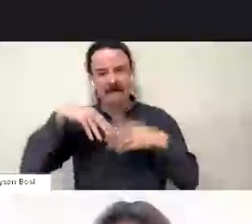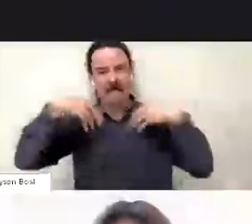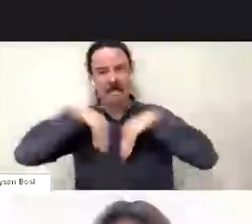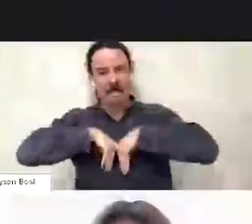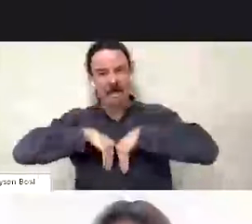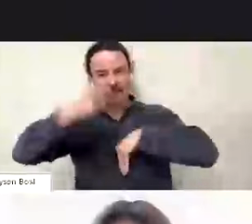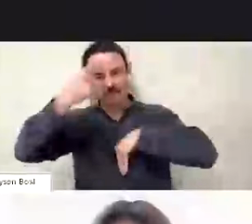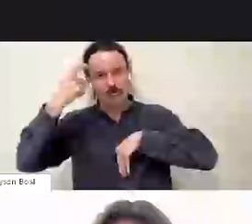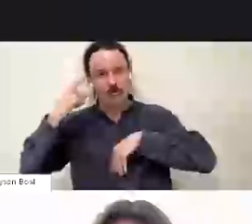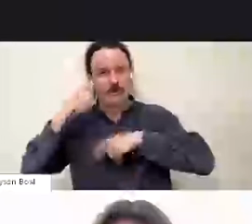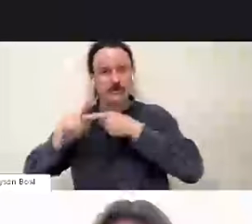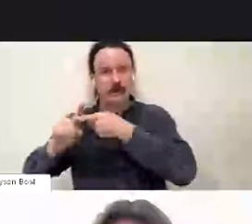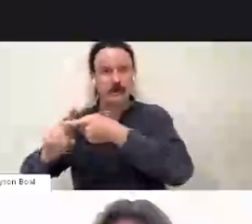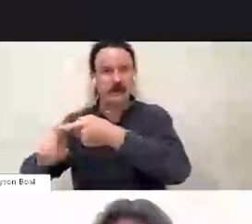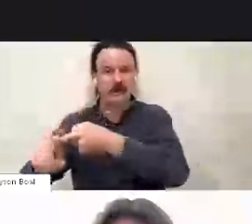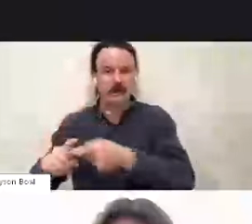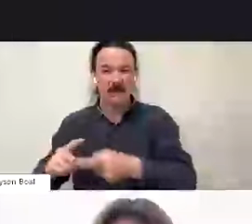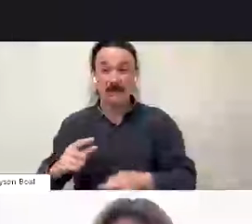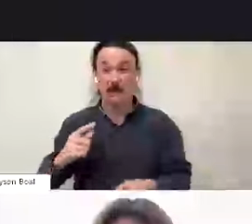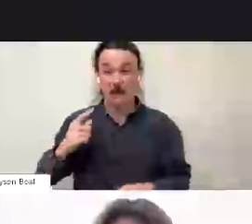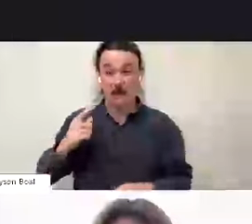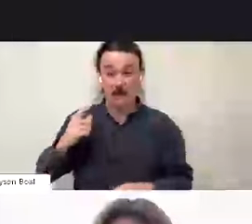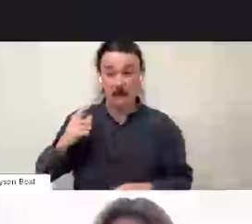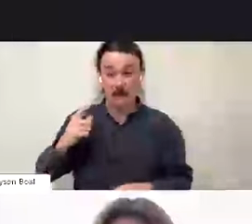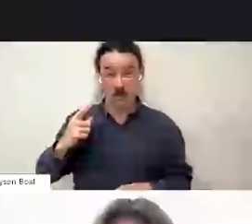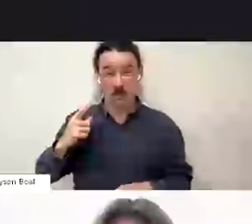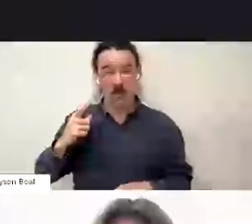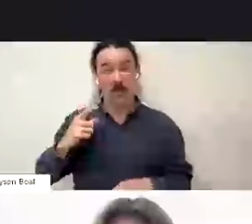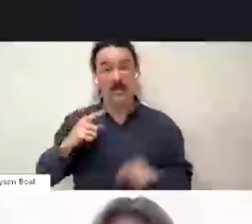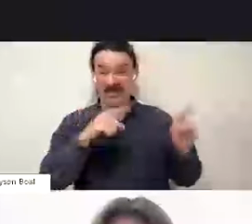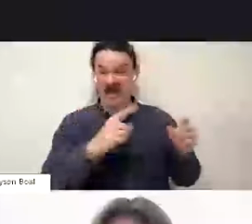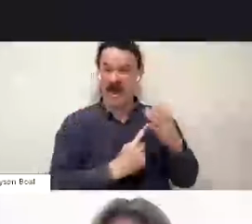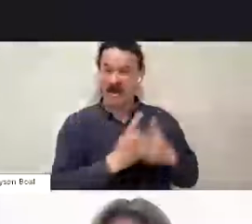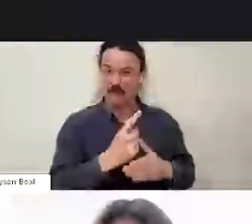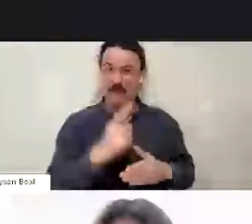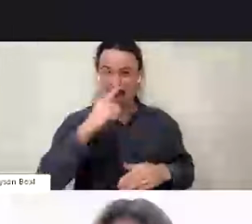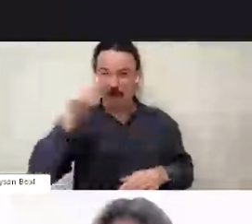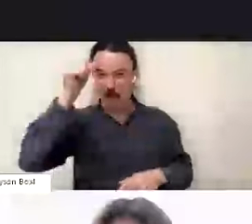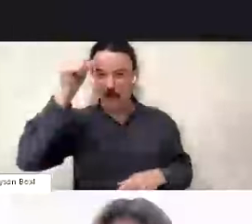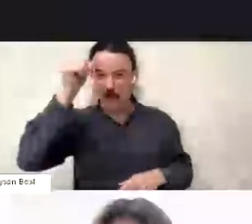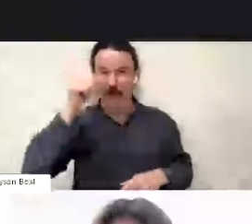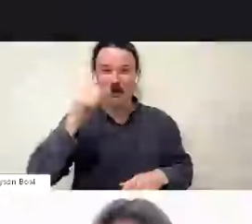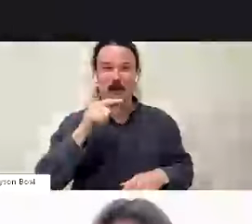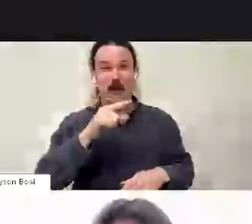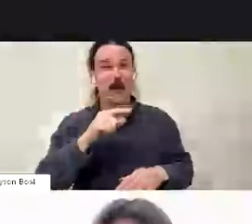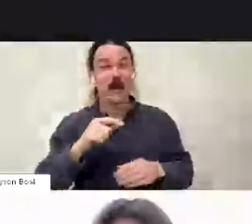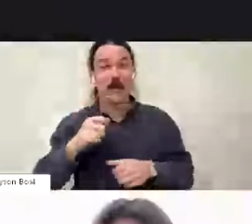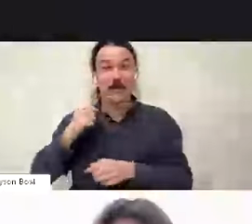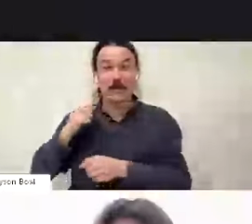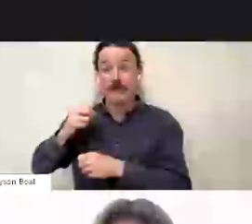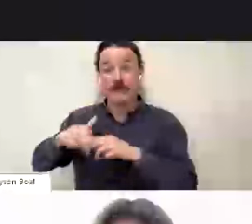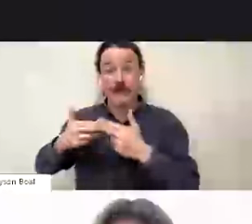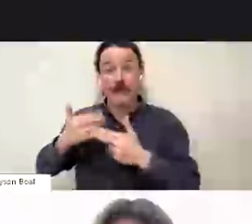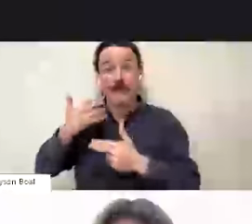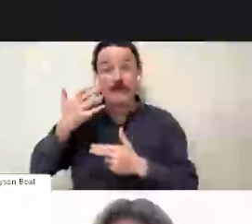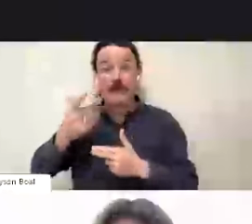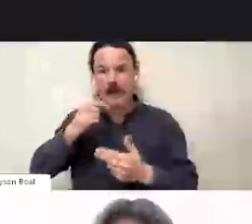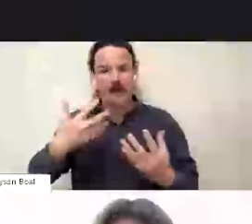connections aren't always understood or made for First Nations people is an ongoing frustration in many